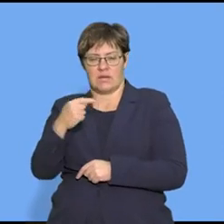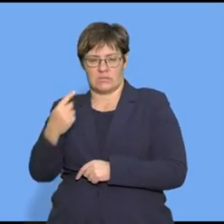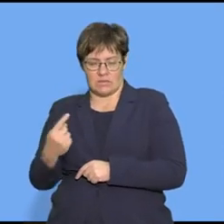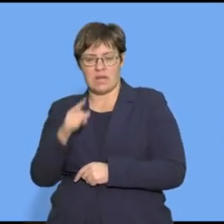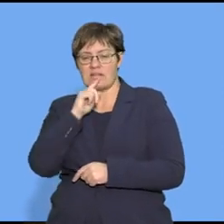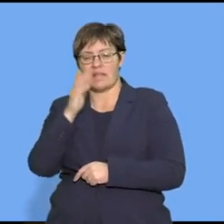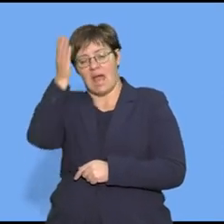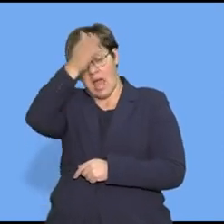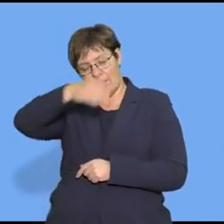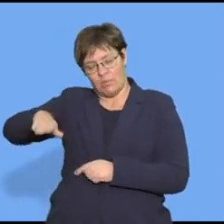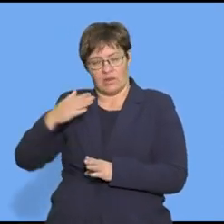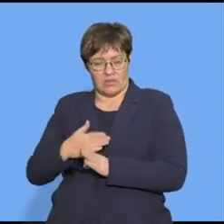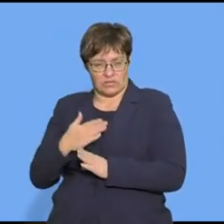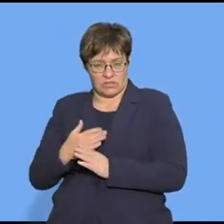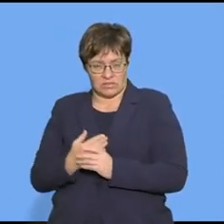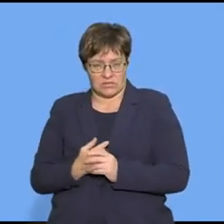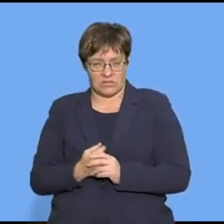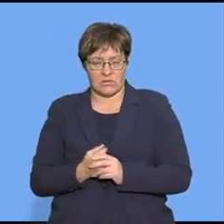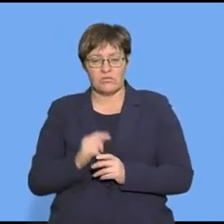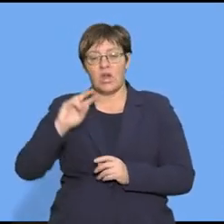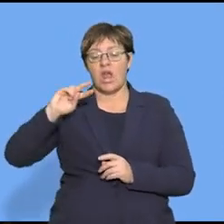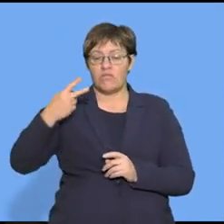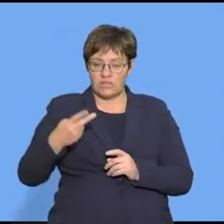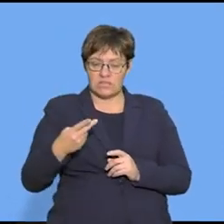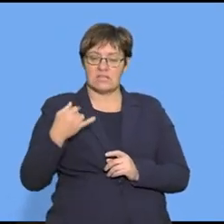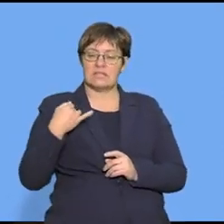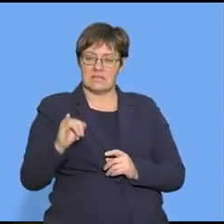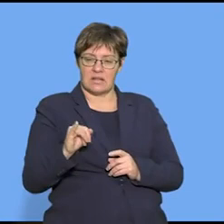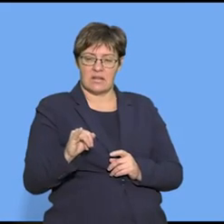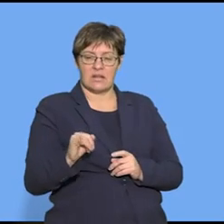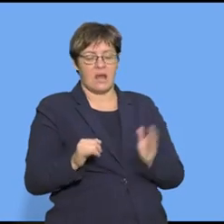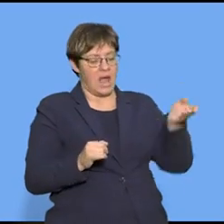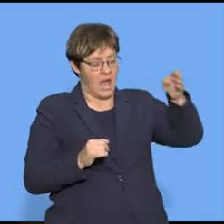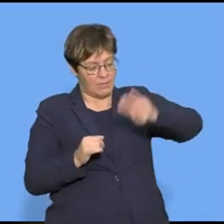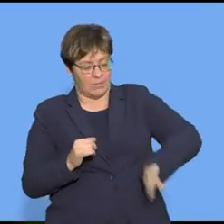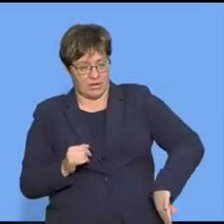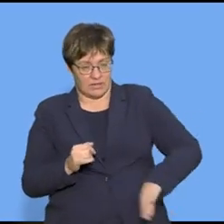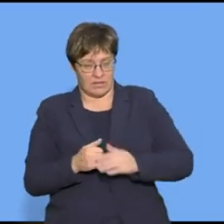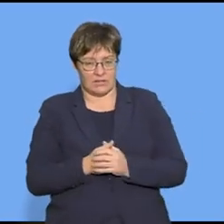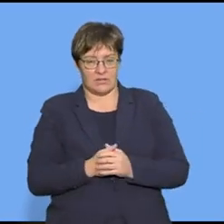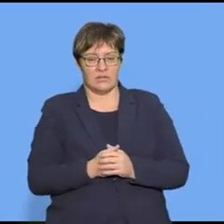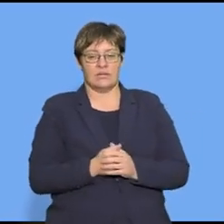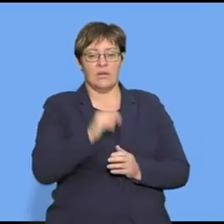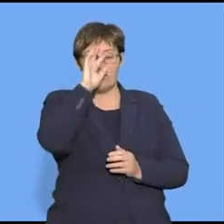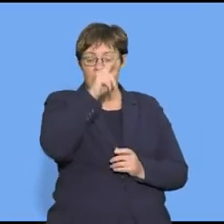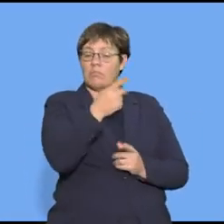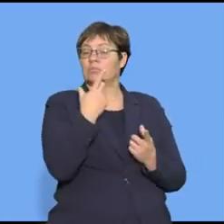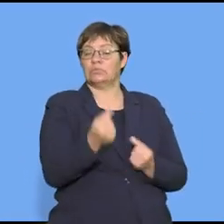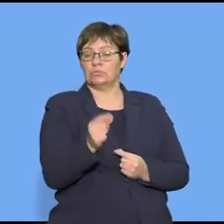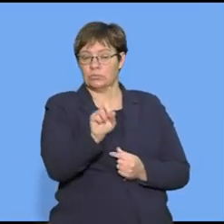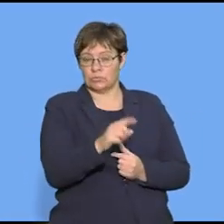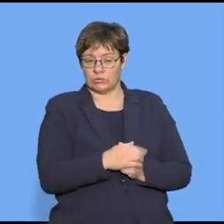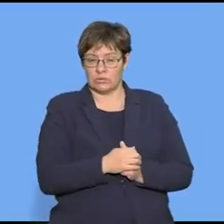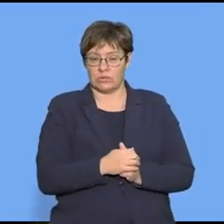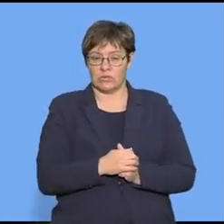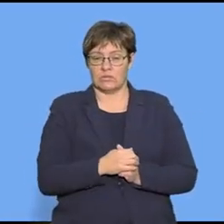the hyperbolic function. So our inverse will still be the hyperbolic function, right? So remember, what you need to do